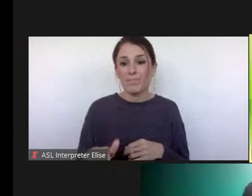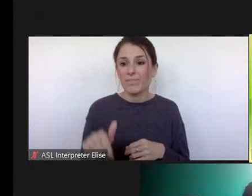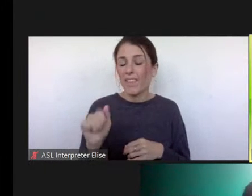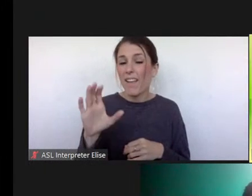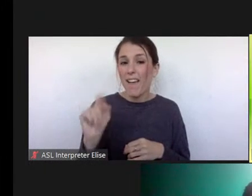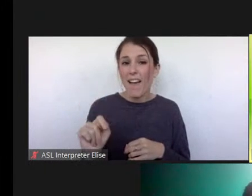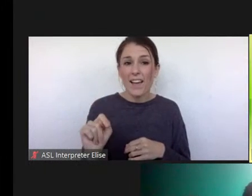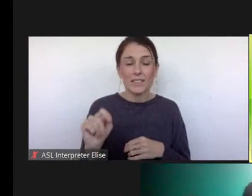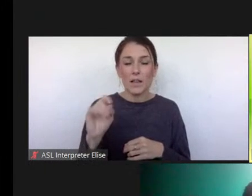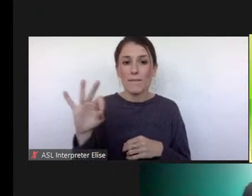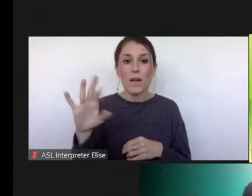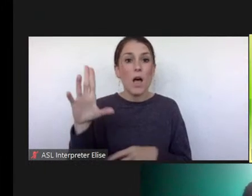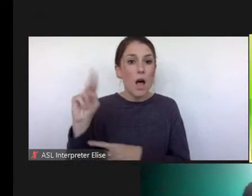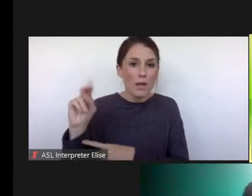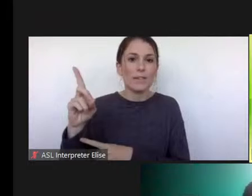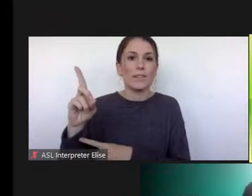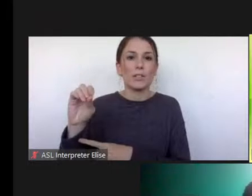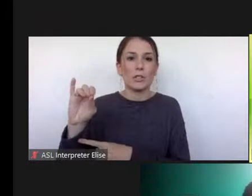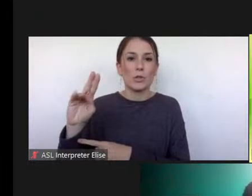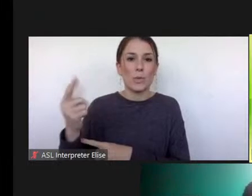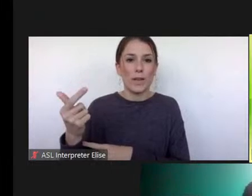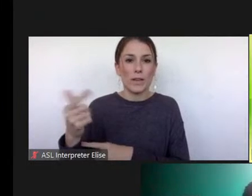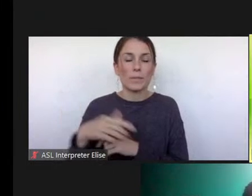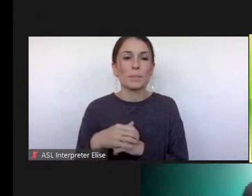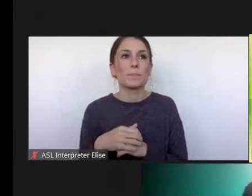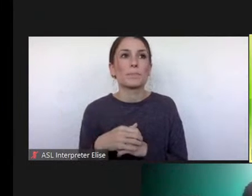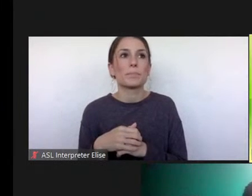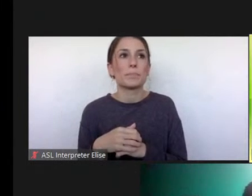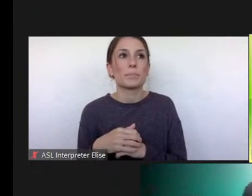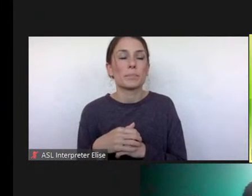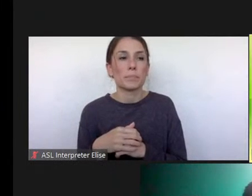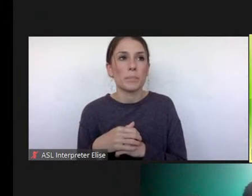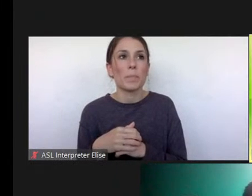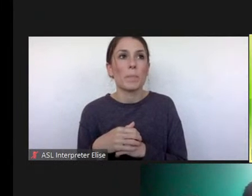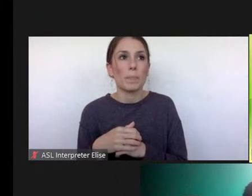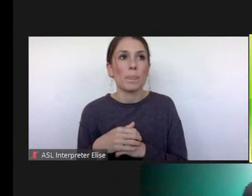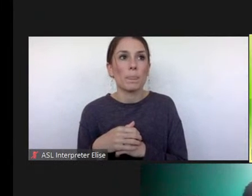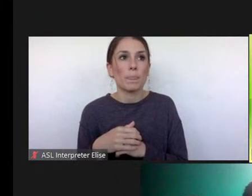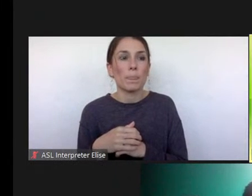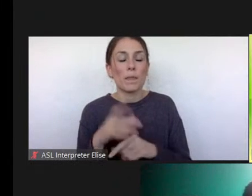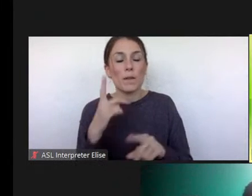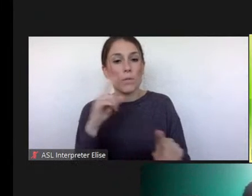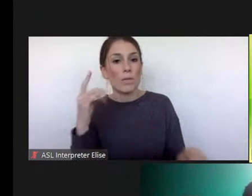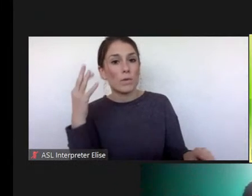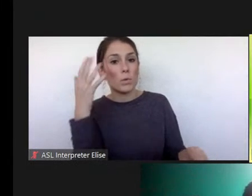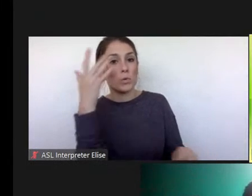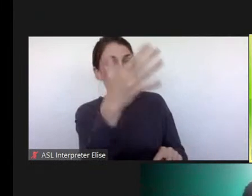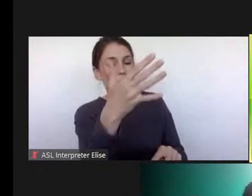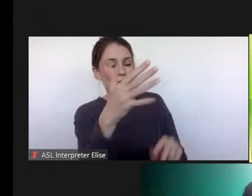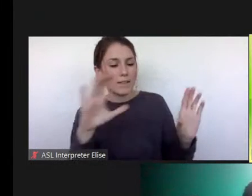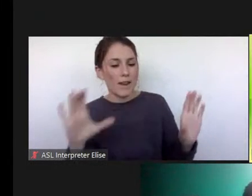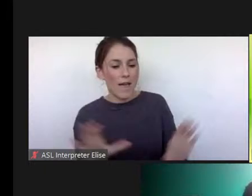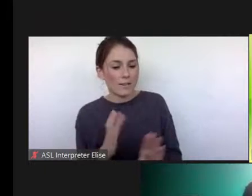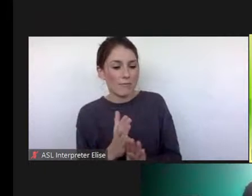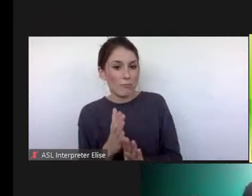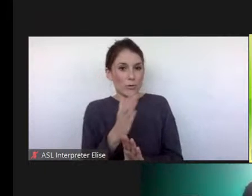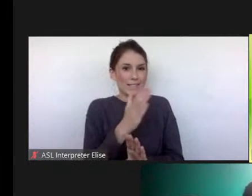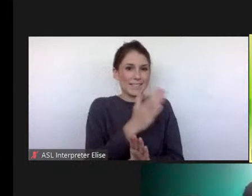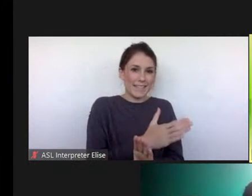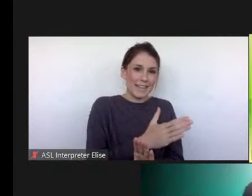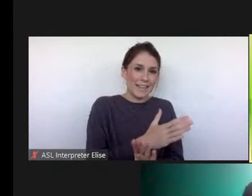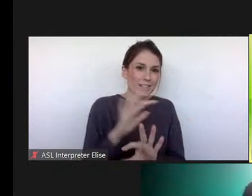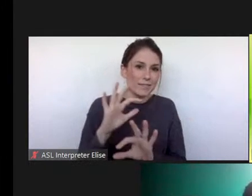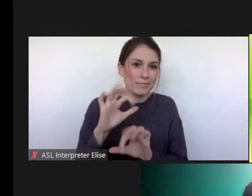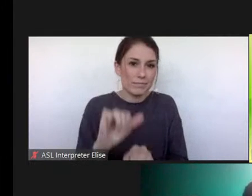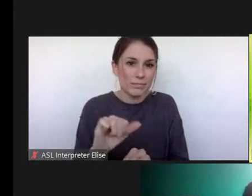undoing, and in a futurist kind of way, an act of preceding